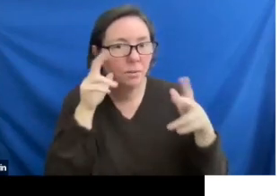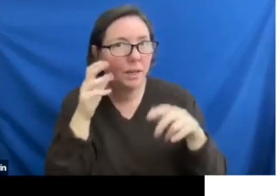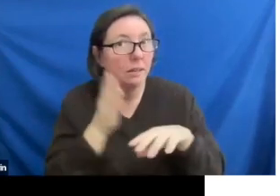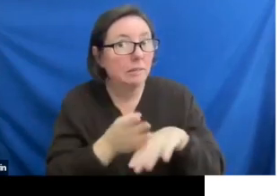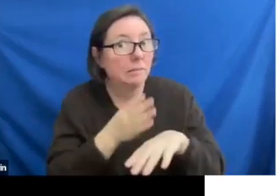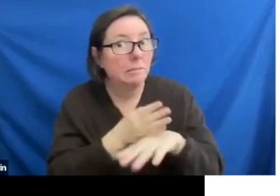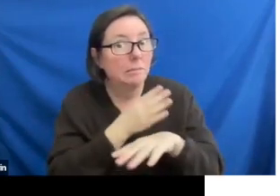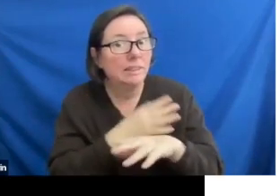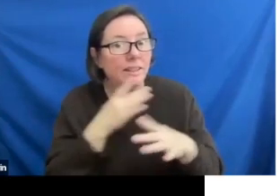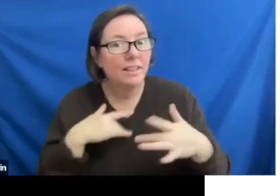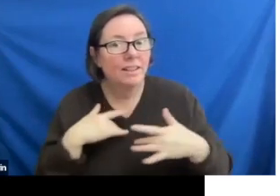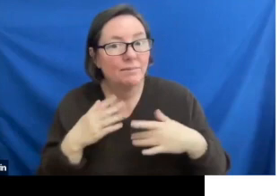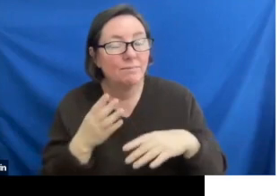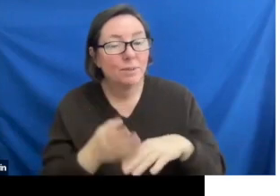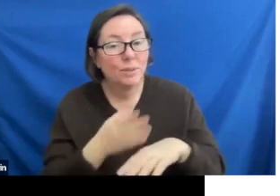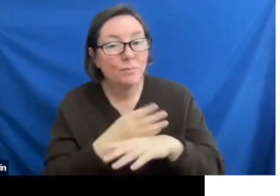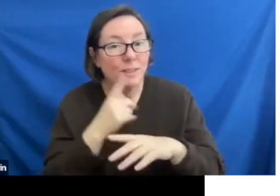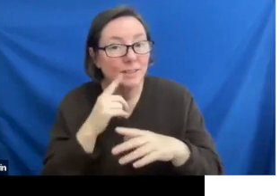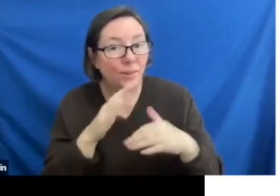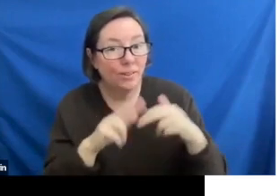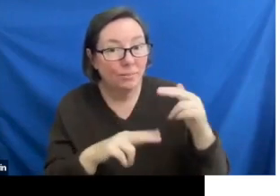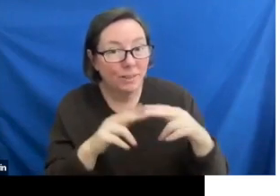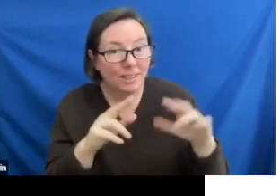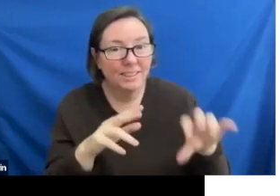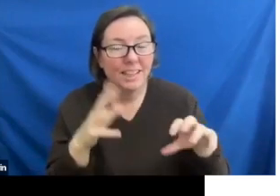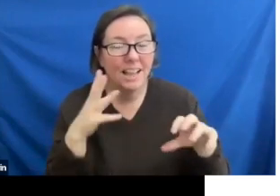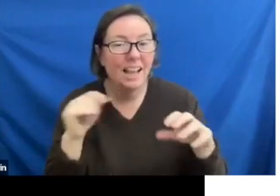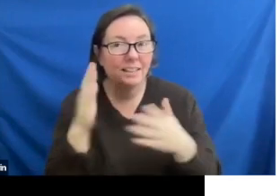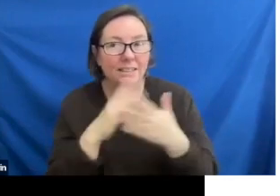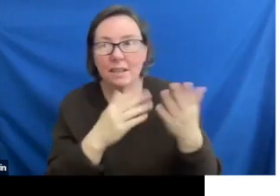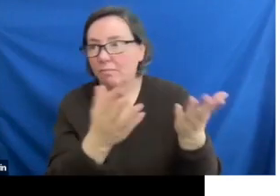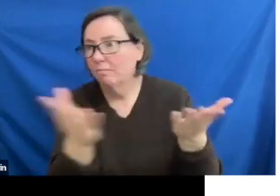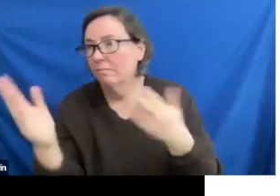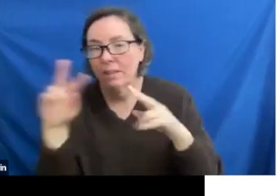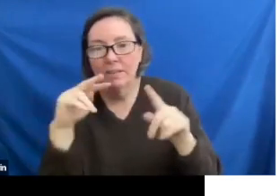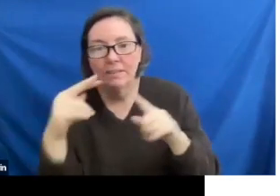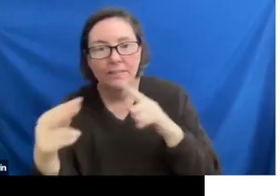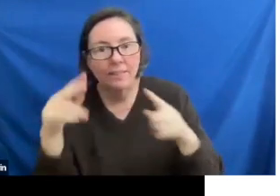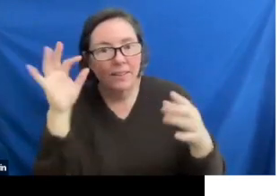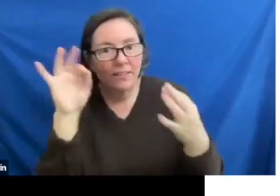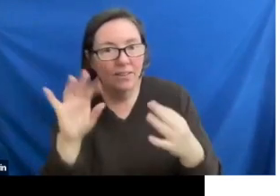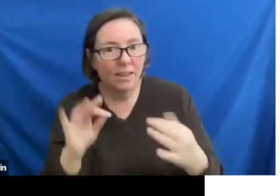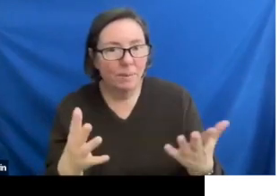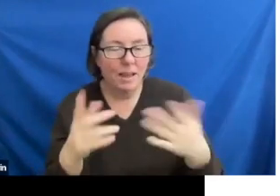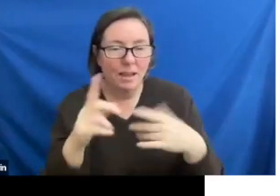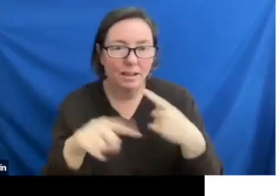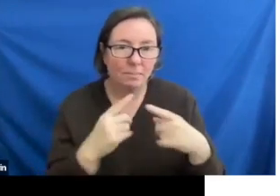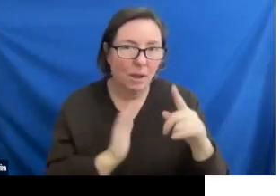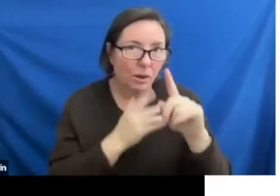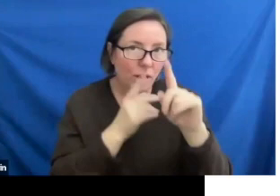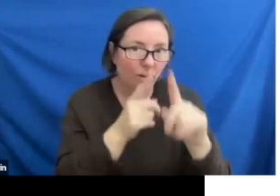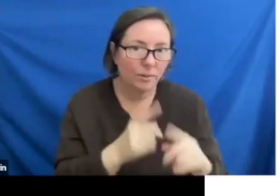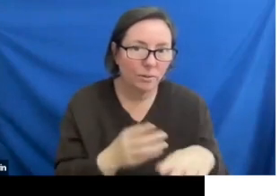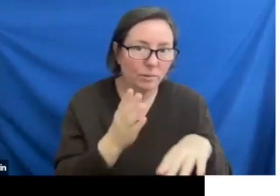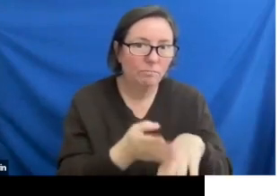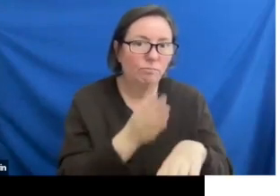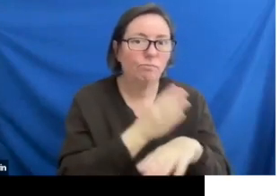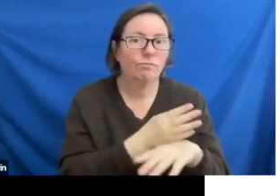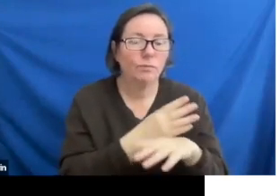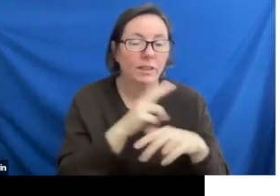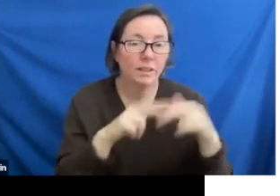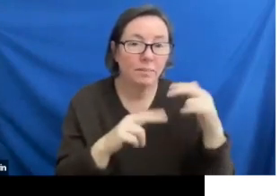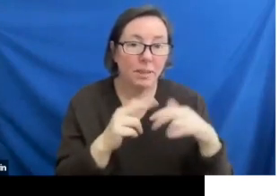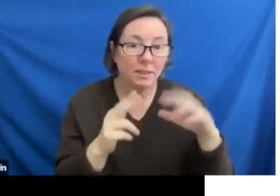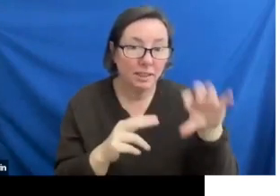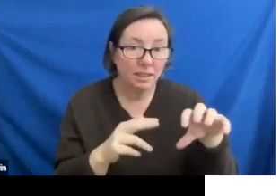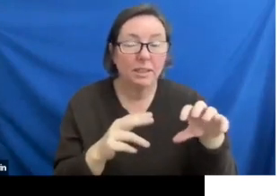more importantly, I think I'm excited to hear some of the feedback that folks may have about the improvements that we're looking to make. So just going